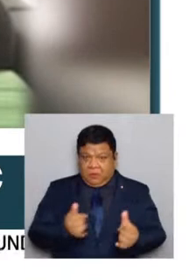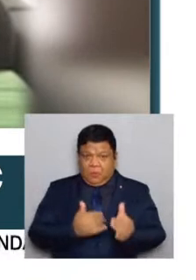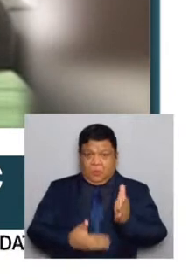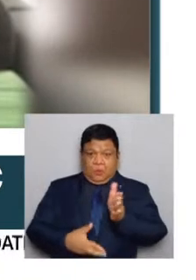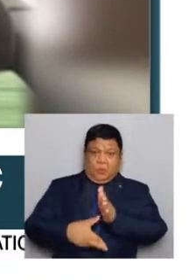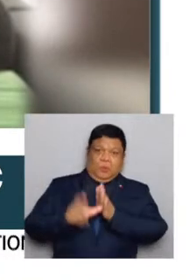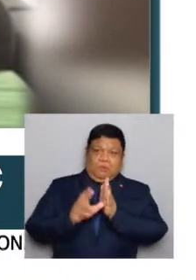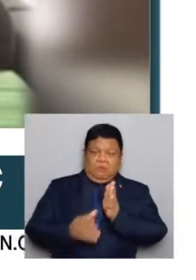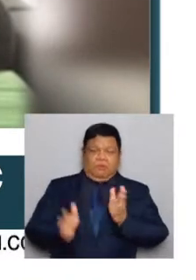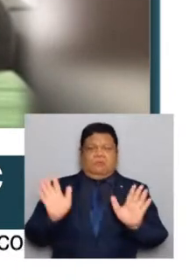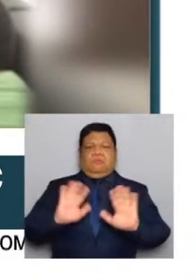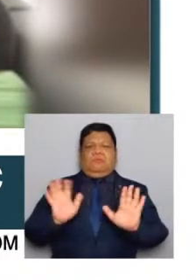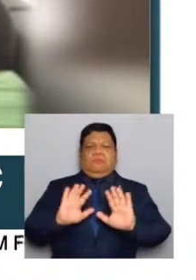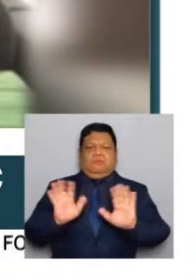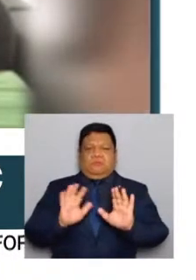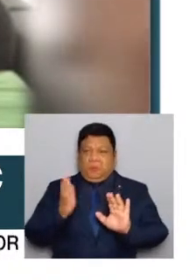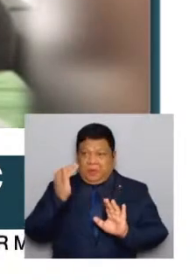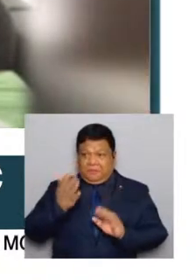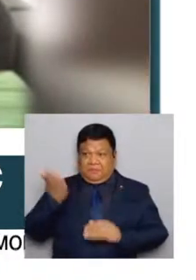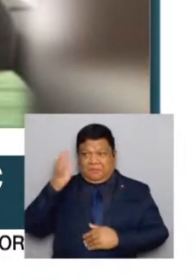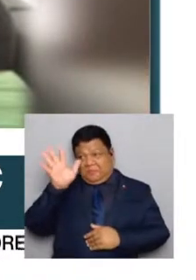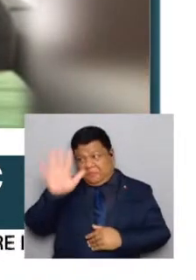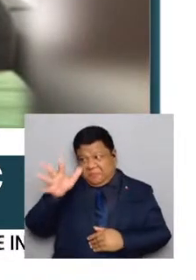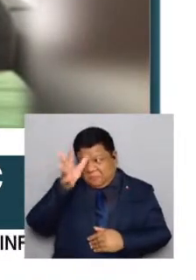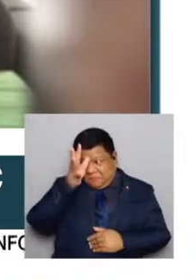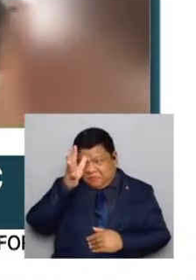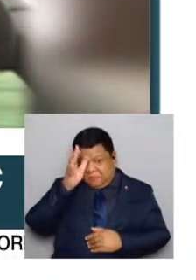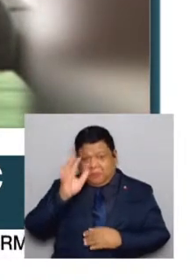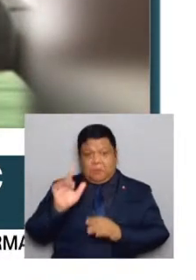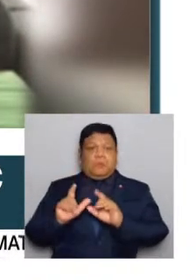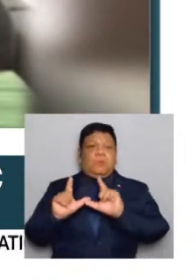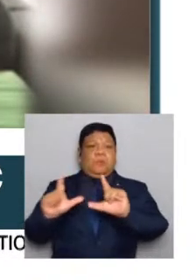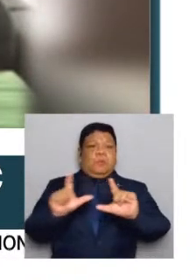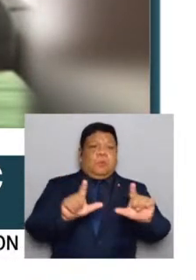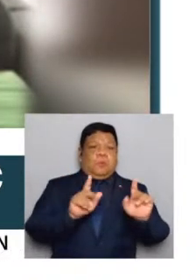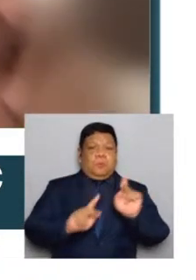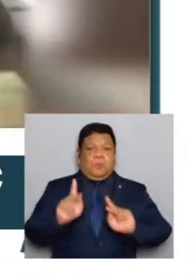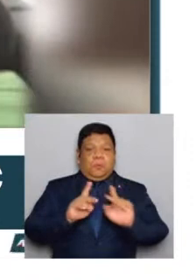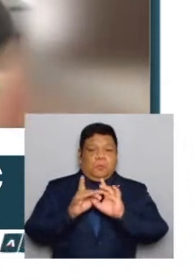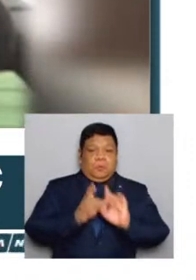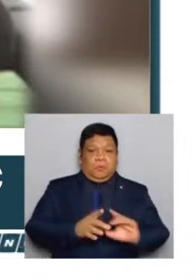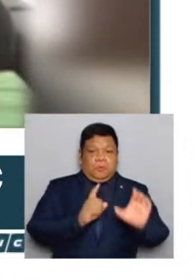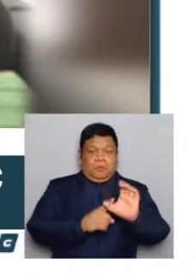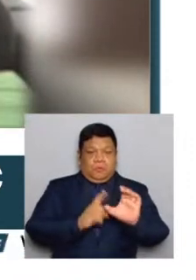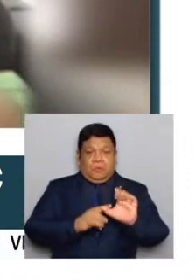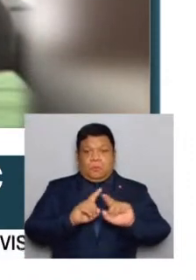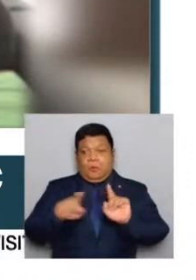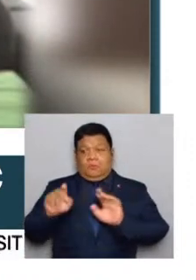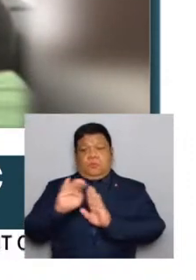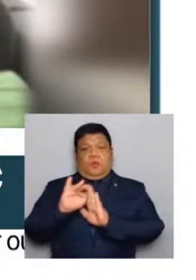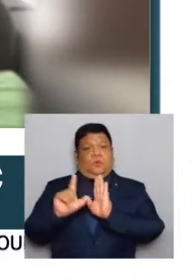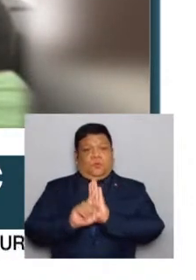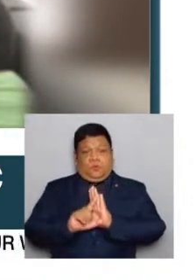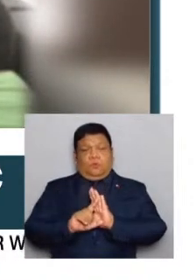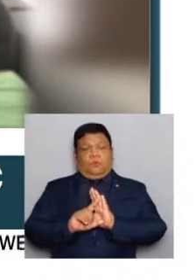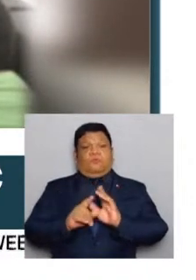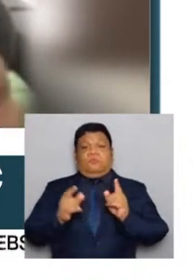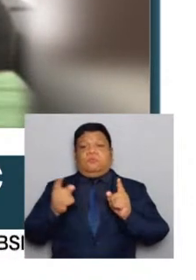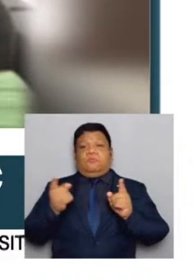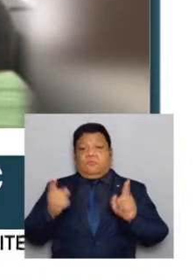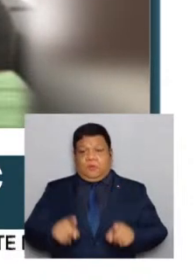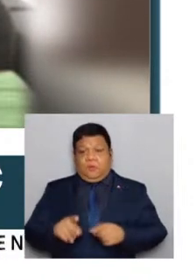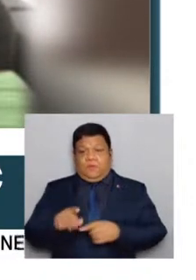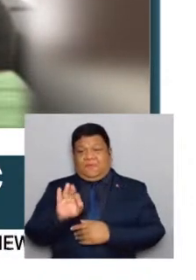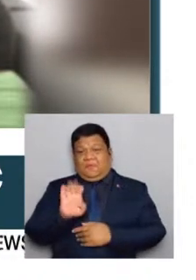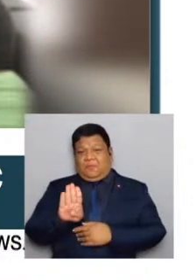your father red tagged people during martial law, the Filipino people, one fateful day of February 1986,